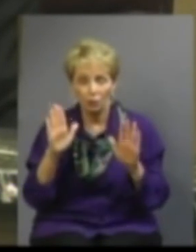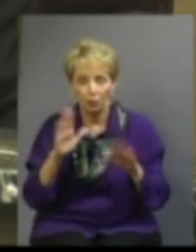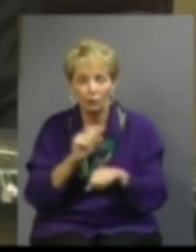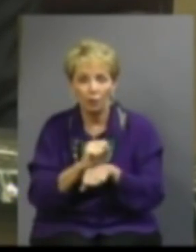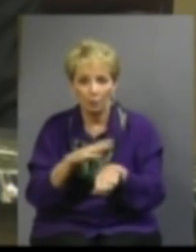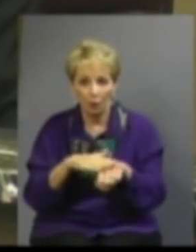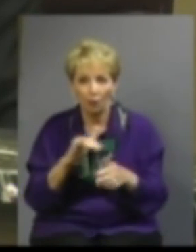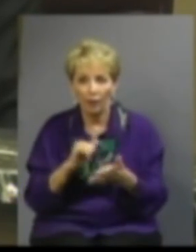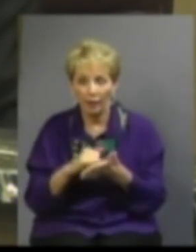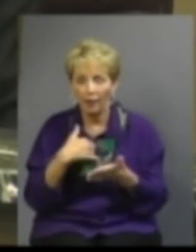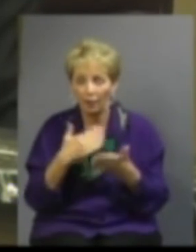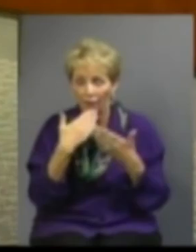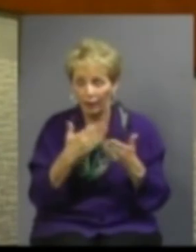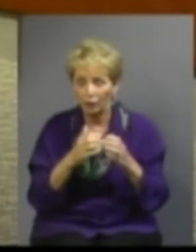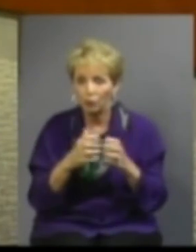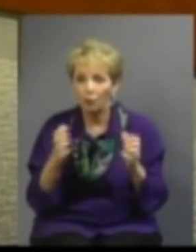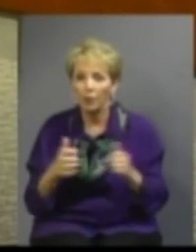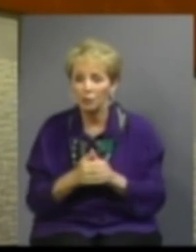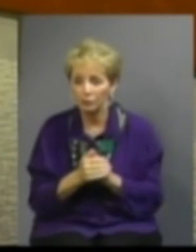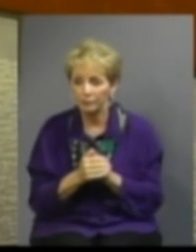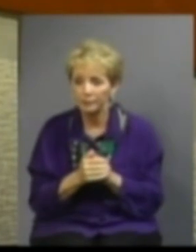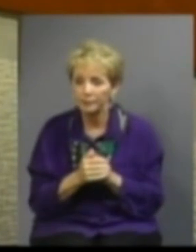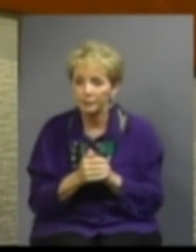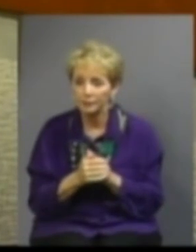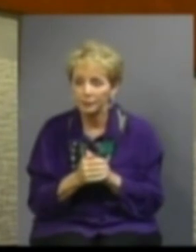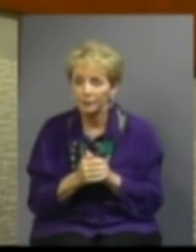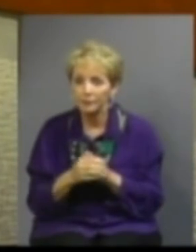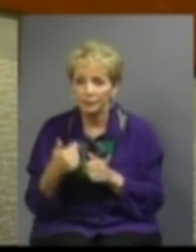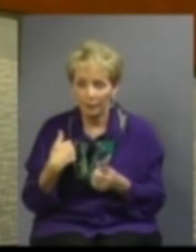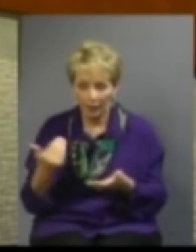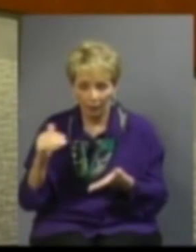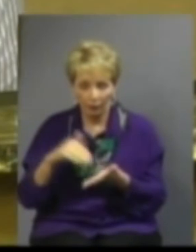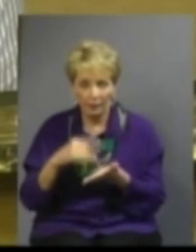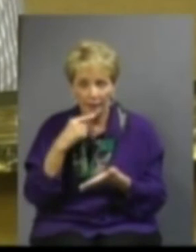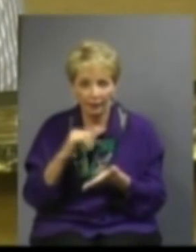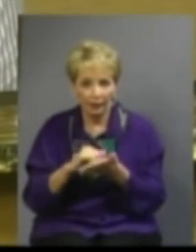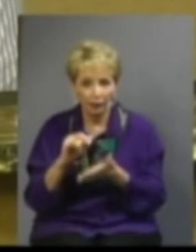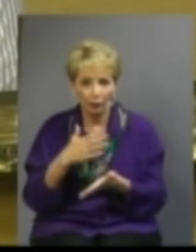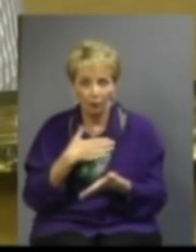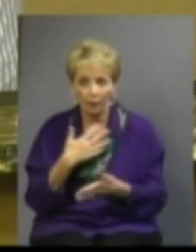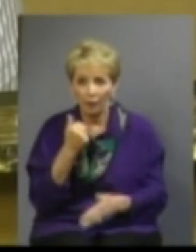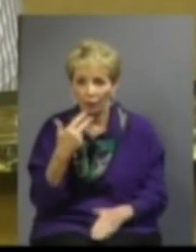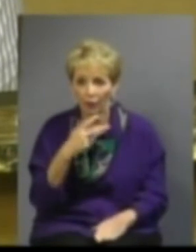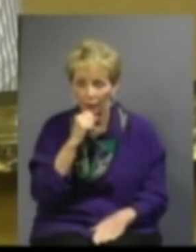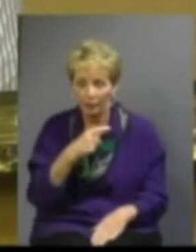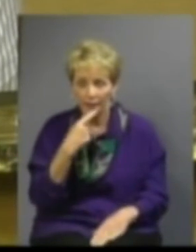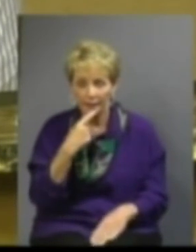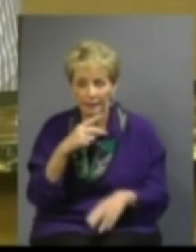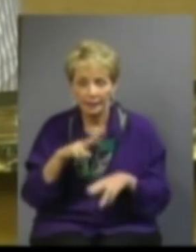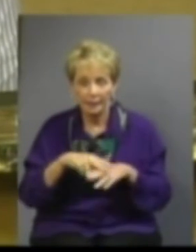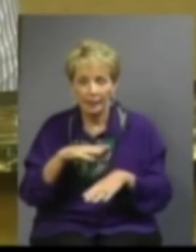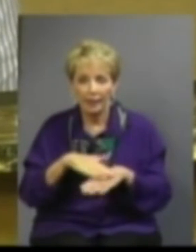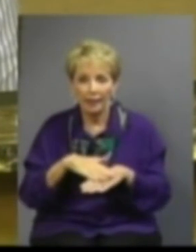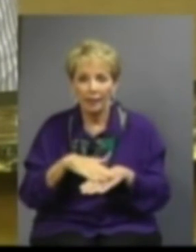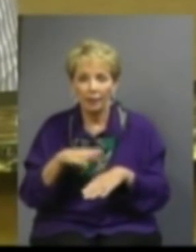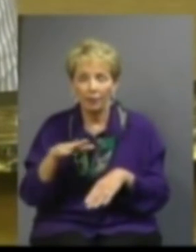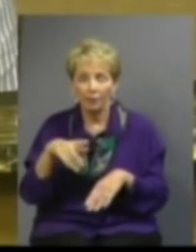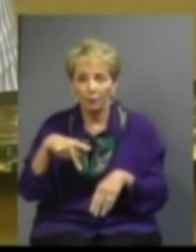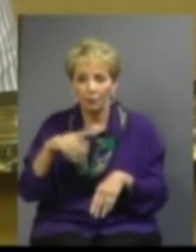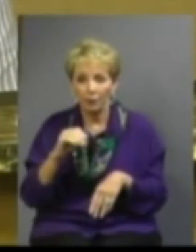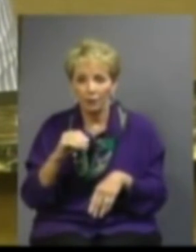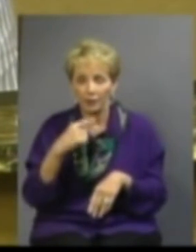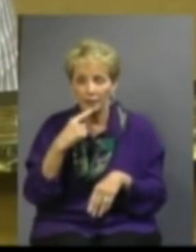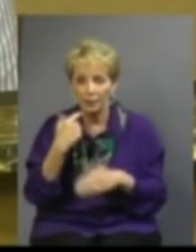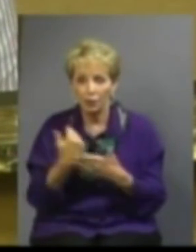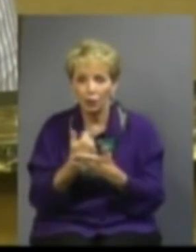on that, and I thank you so much. And I reiterate that first. My 13-year-old told me sitting at the stoplight at the post office, the